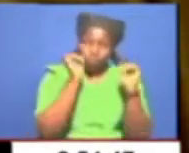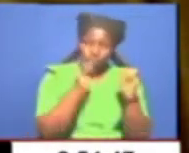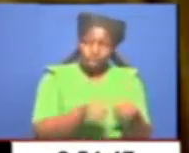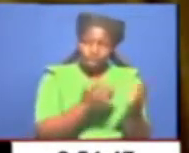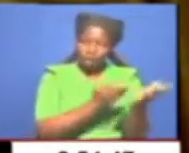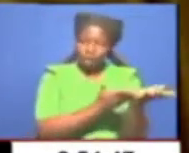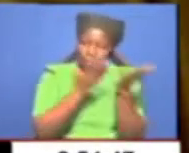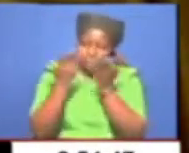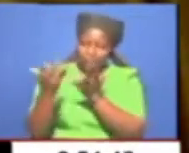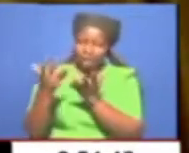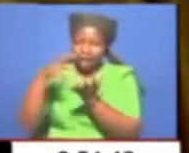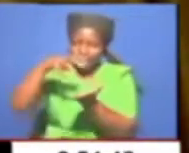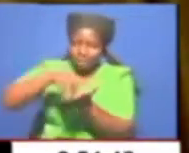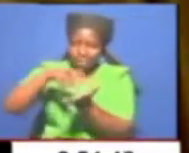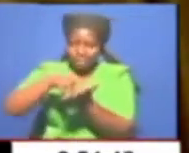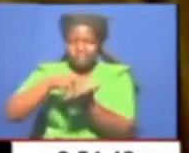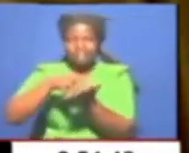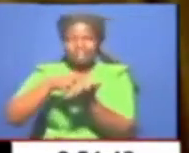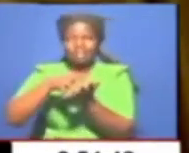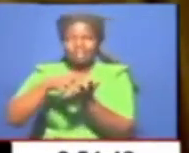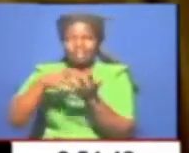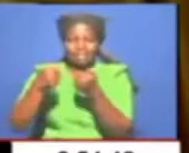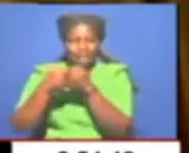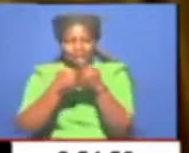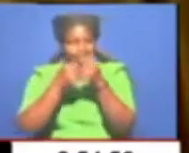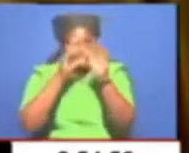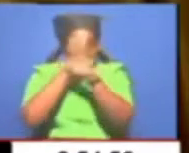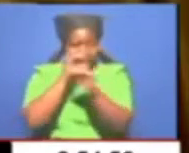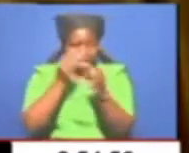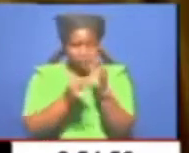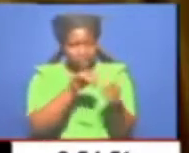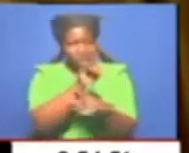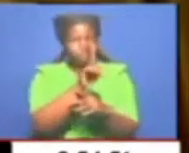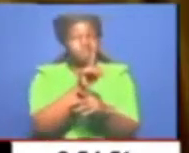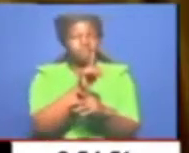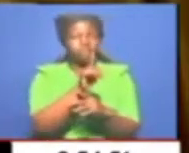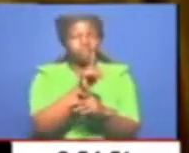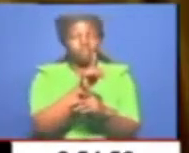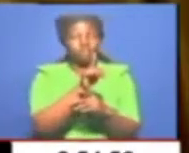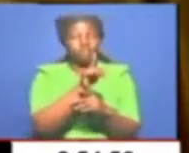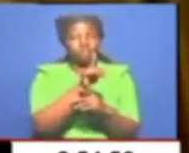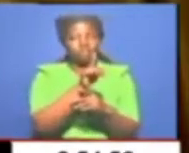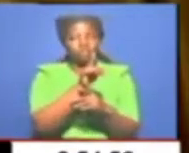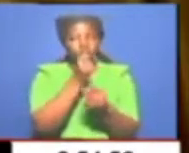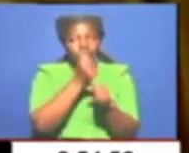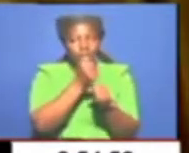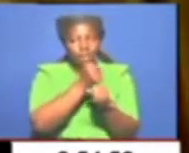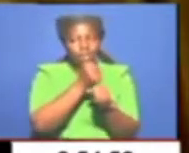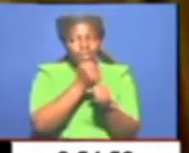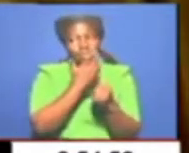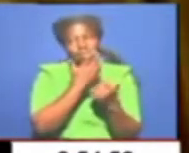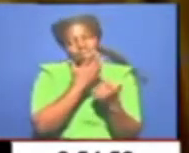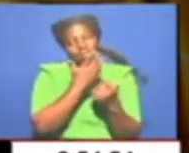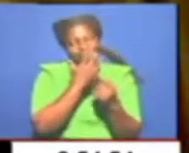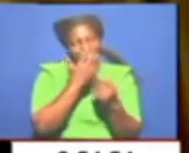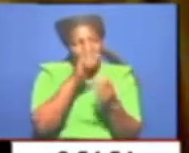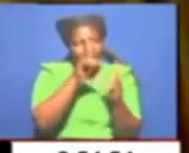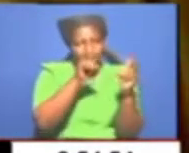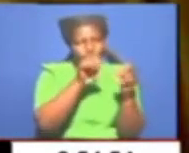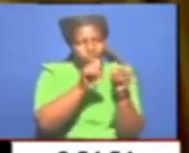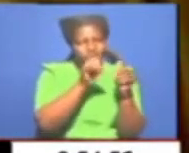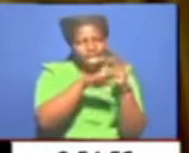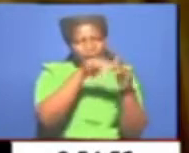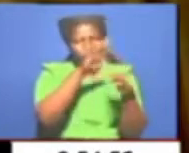if it touches on a matter outside the functions of presidential office. And I